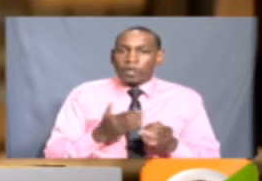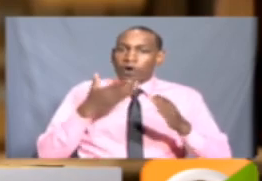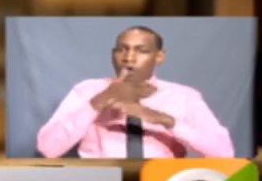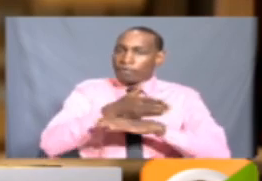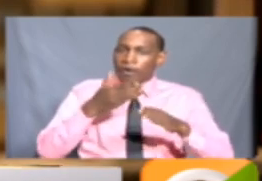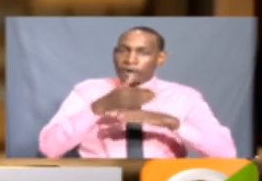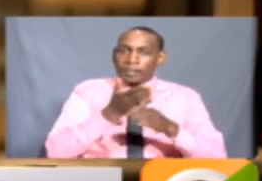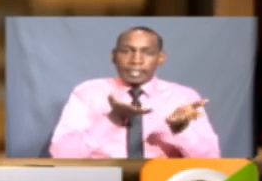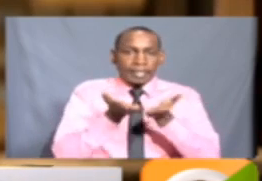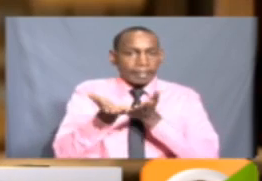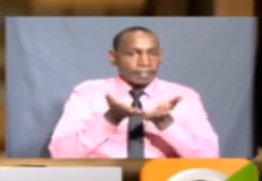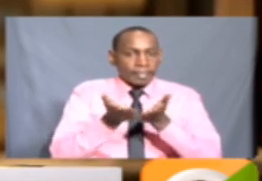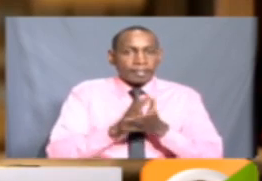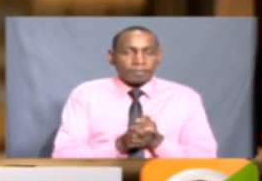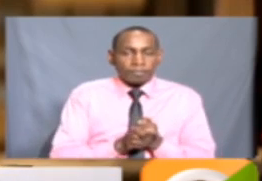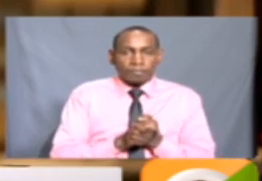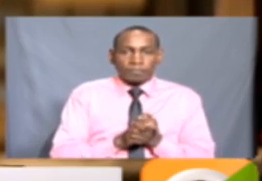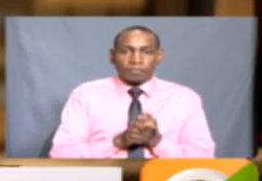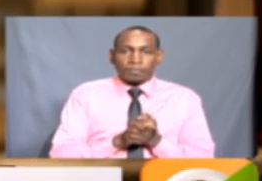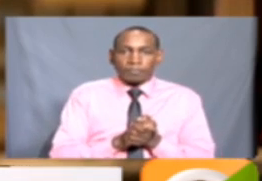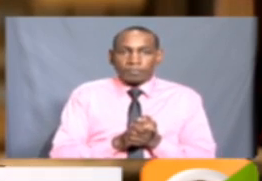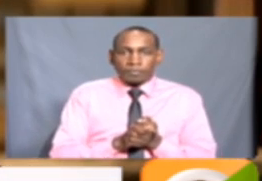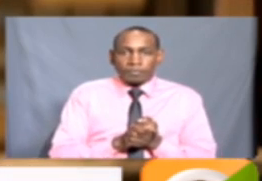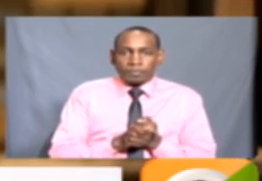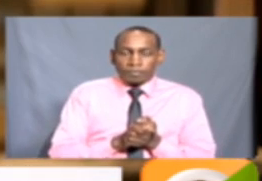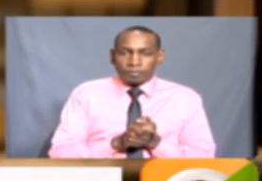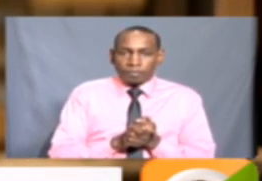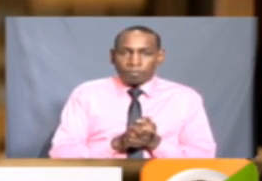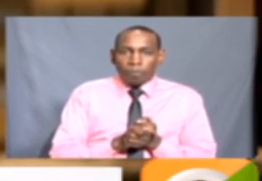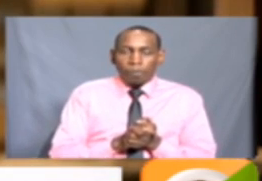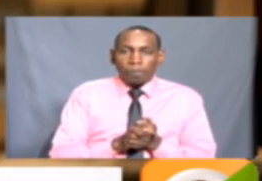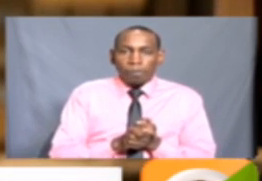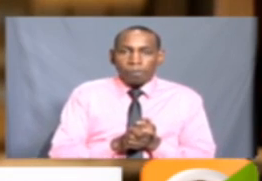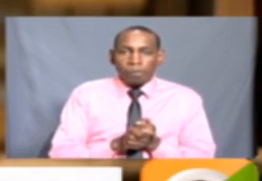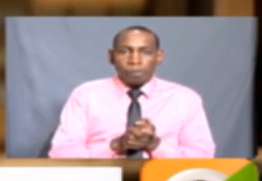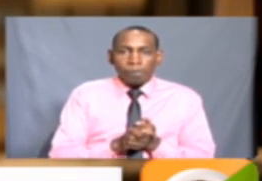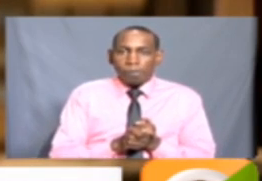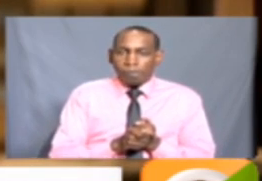its services. Enock Sikolia, Citizen TV, Nairobi.